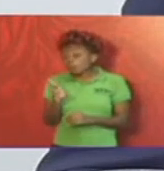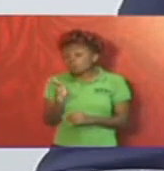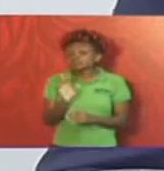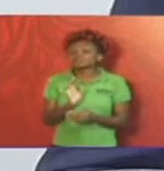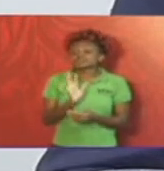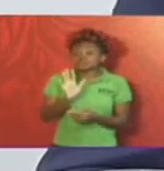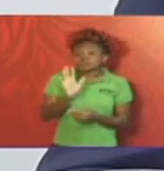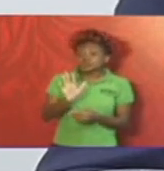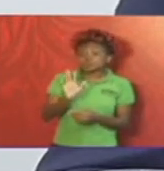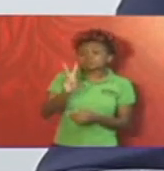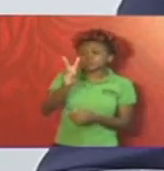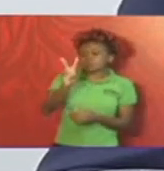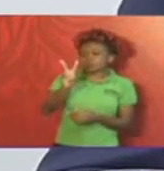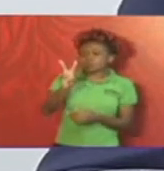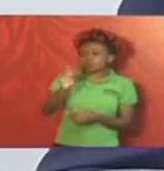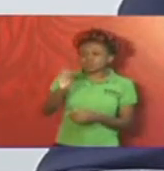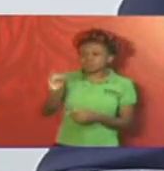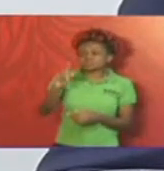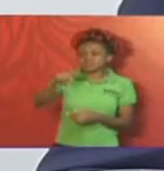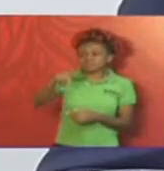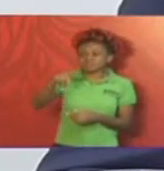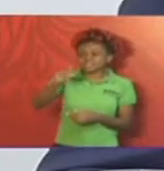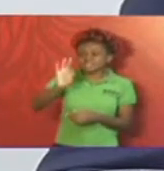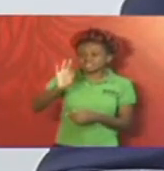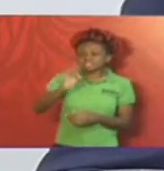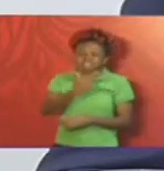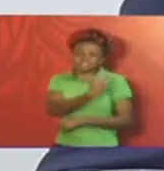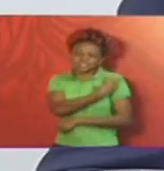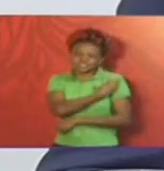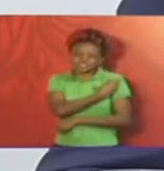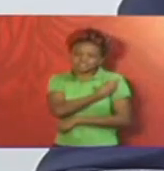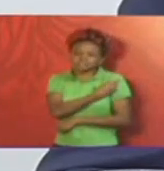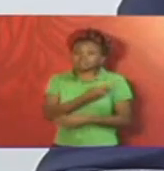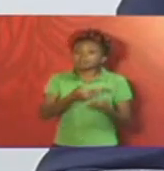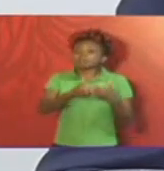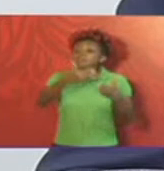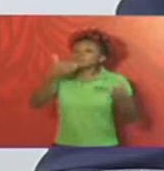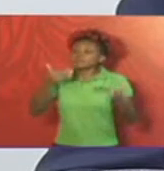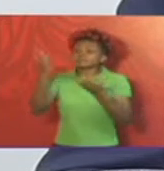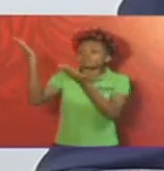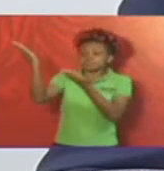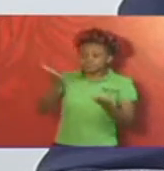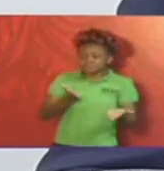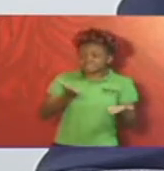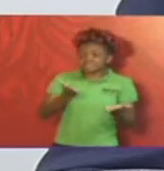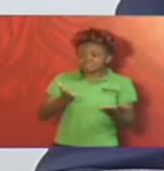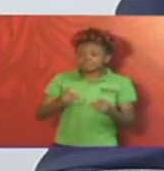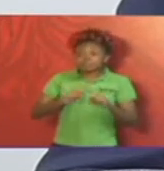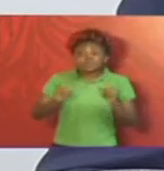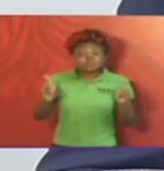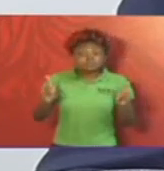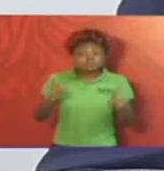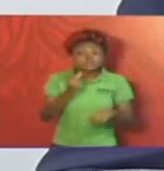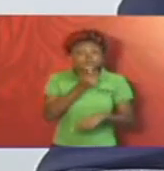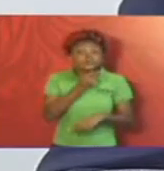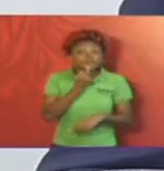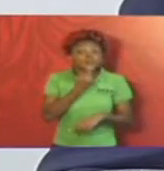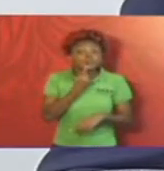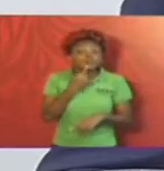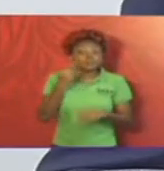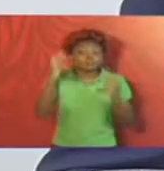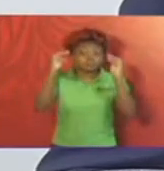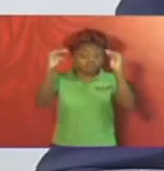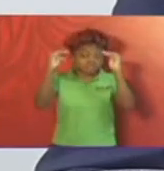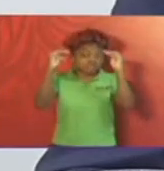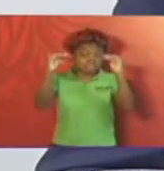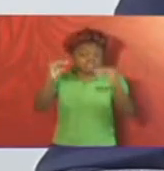you recall, that came in for the Ministry of National Security. So that is what you are talking about. I do apologize for that. But this